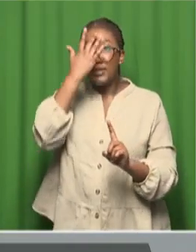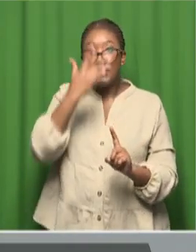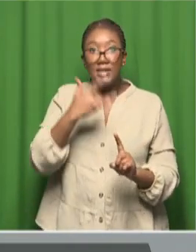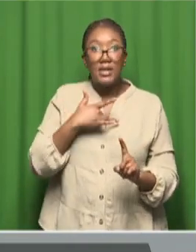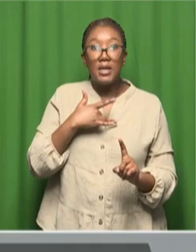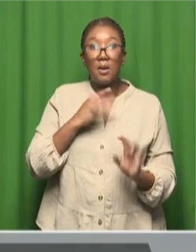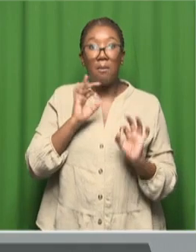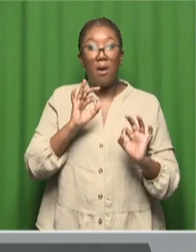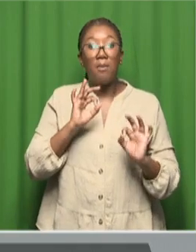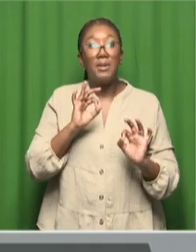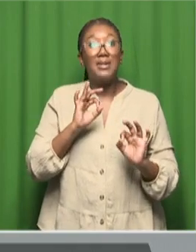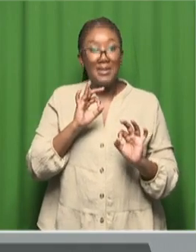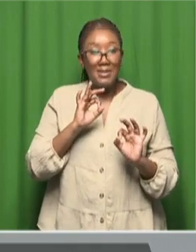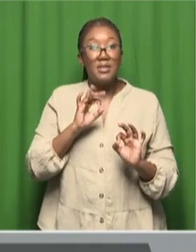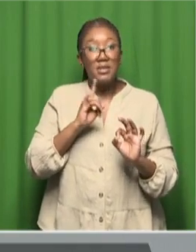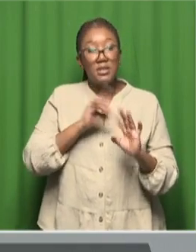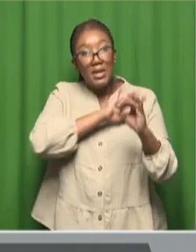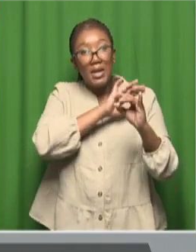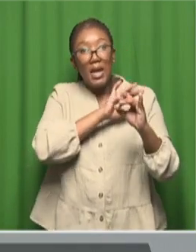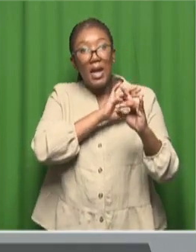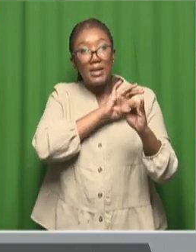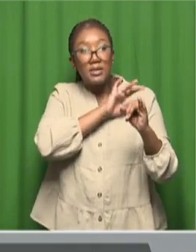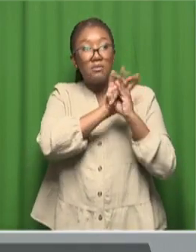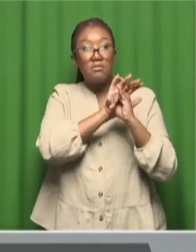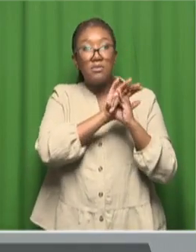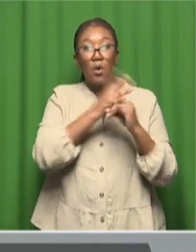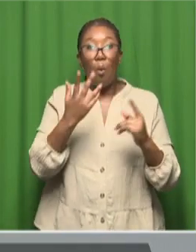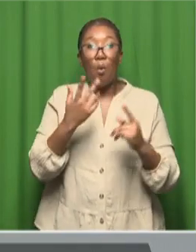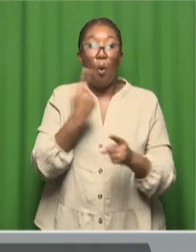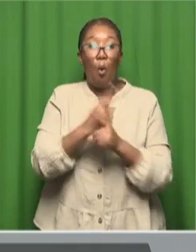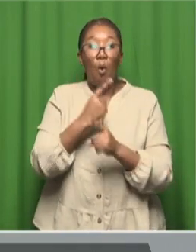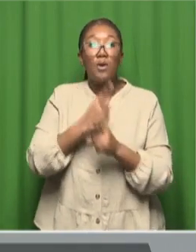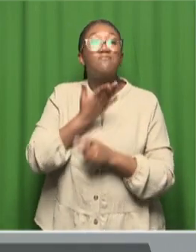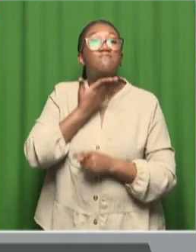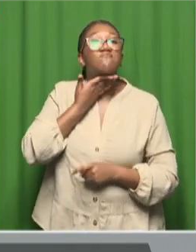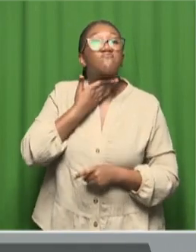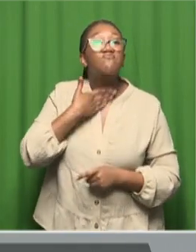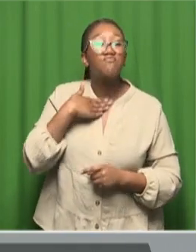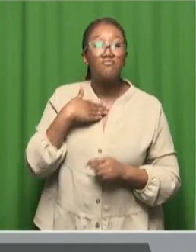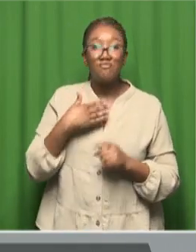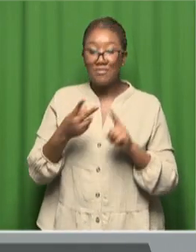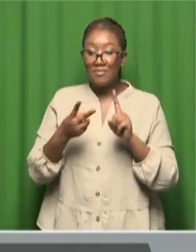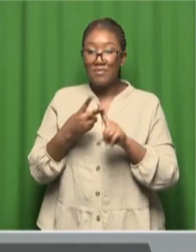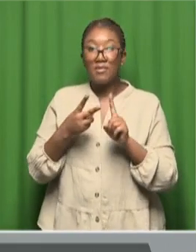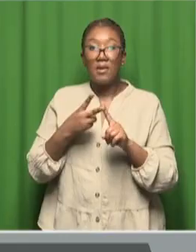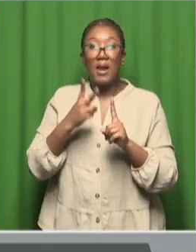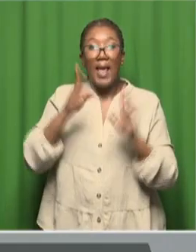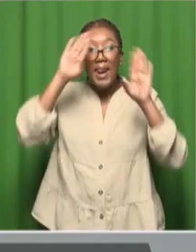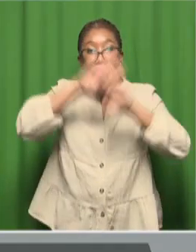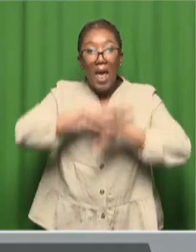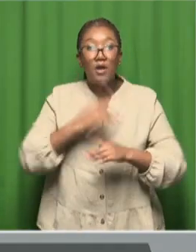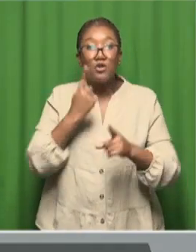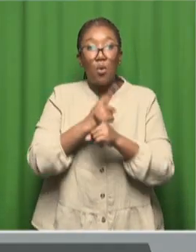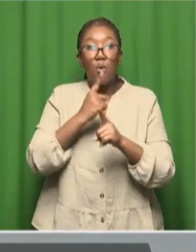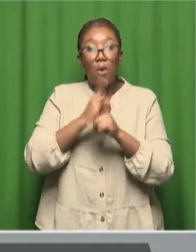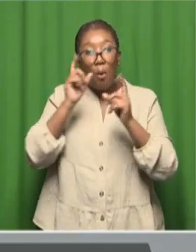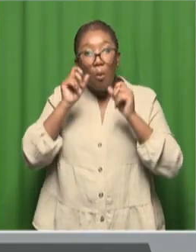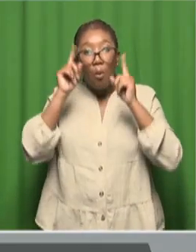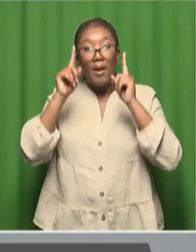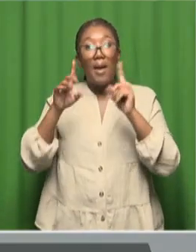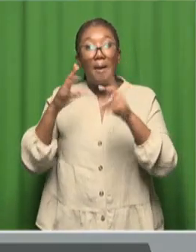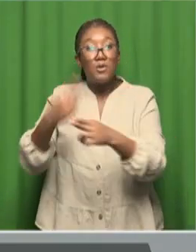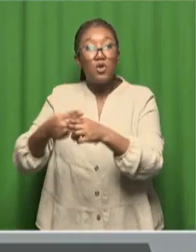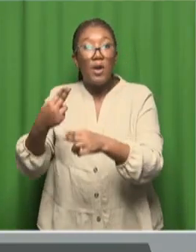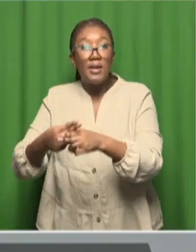having non-specific symptoms. So for example, being very thirsty, waking up at night to go to the loo, to having some